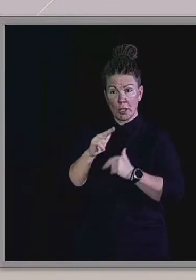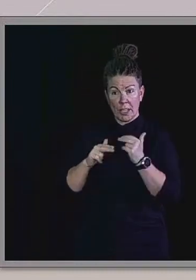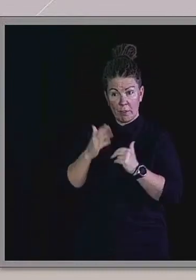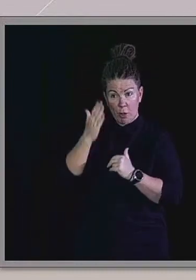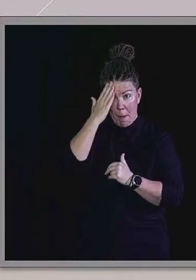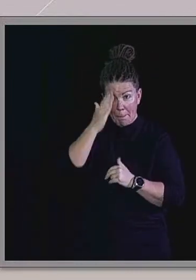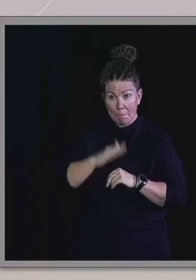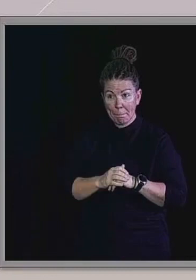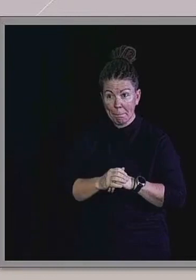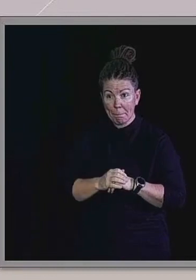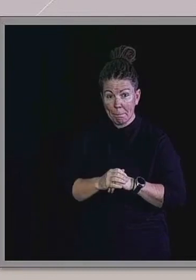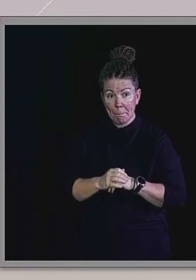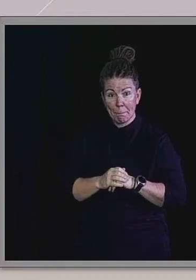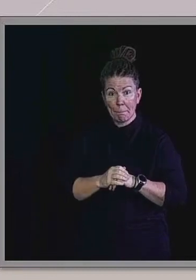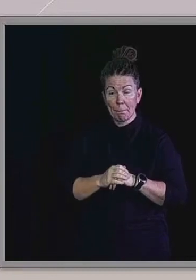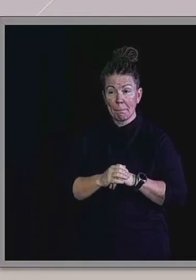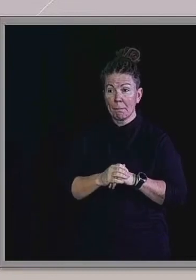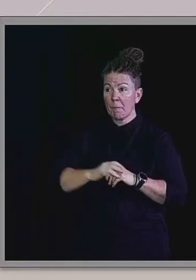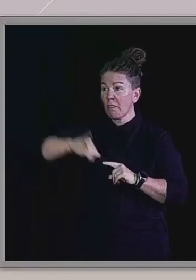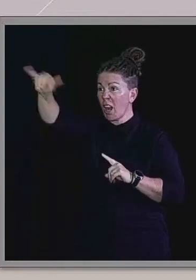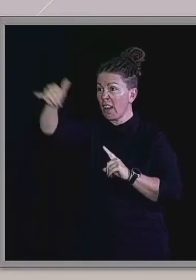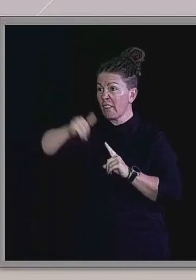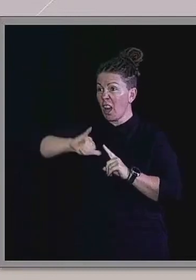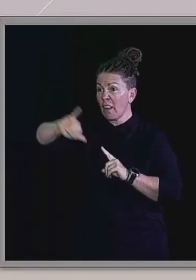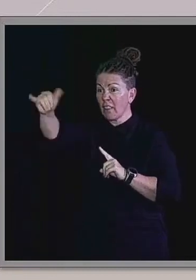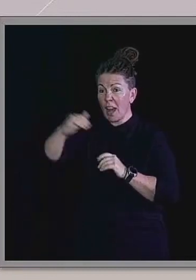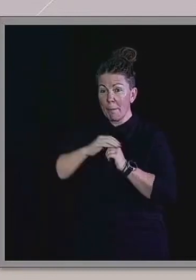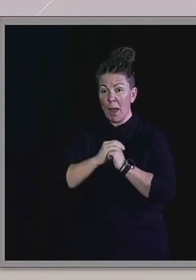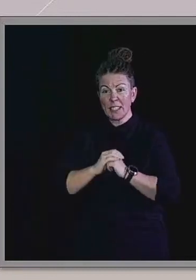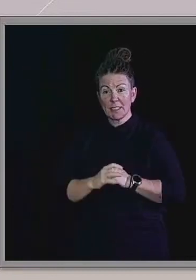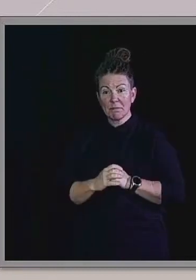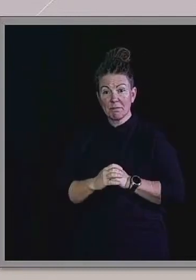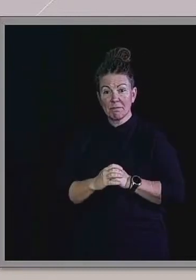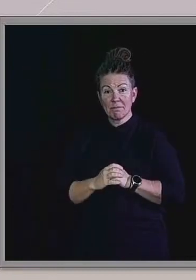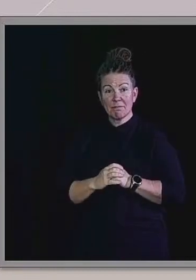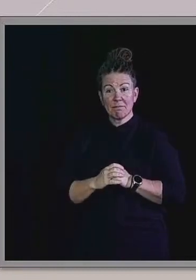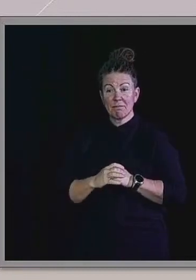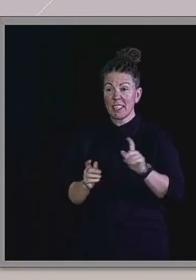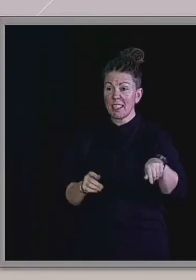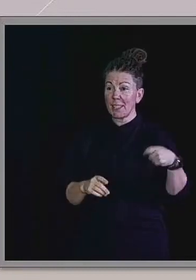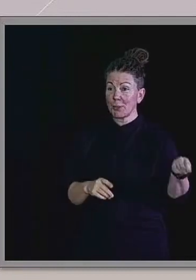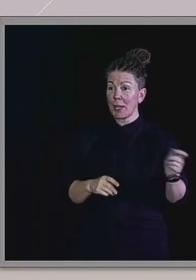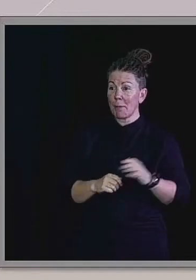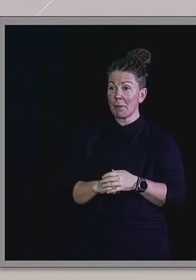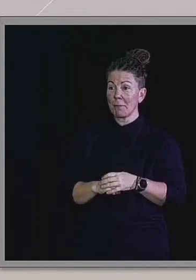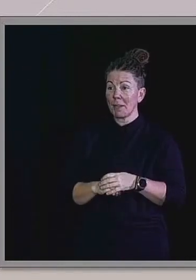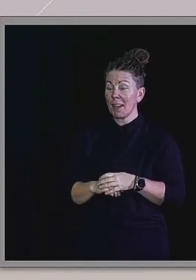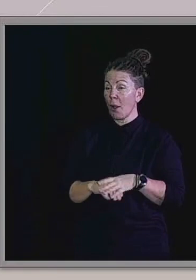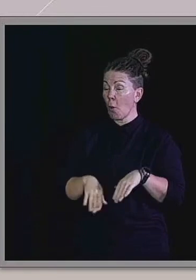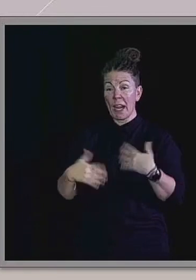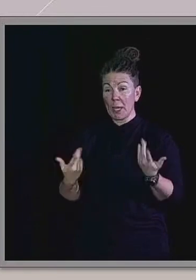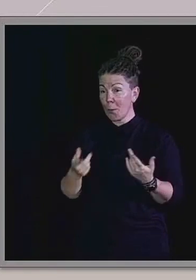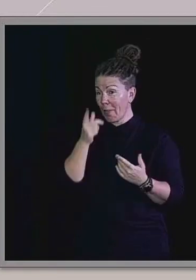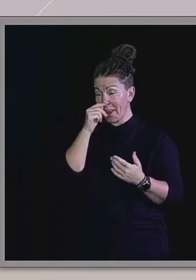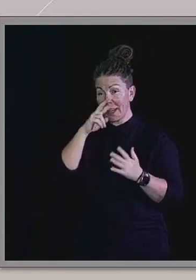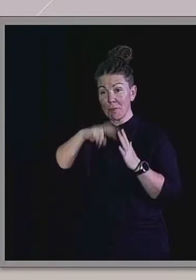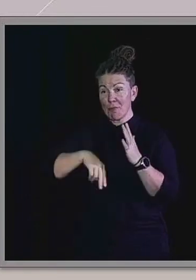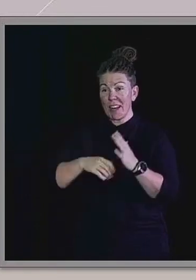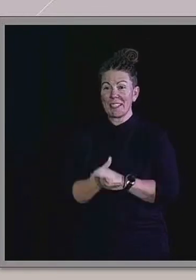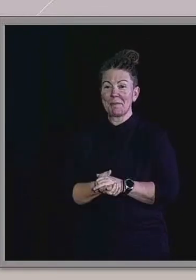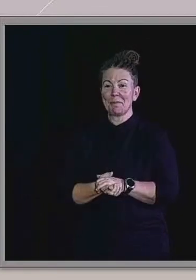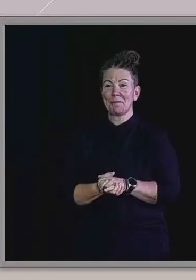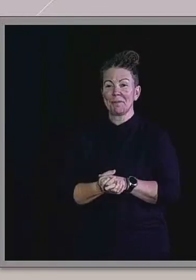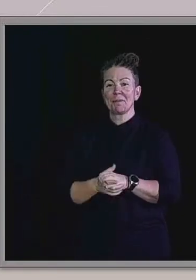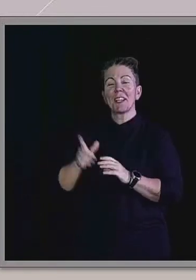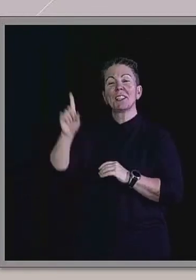mum, your fly-in, fly-out mates, your next-door neighbour and anyone who can read.